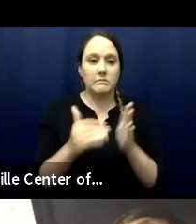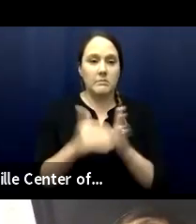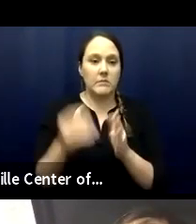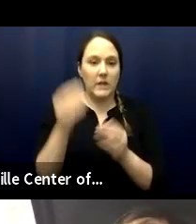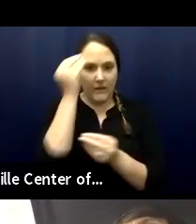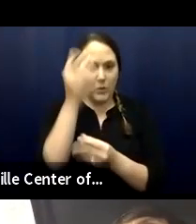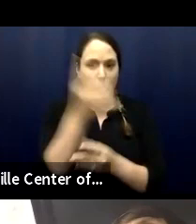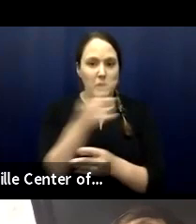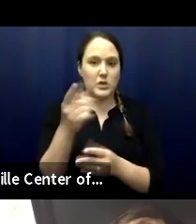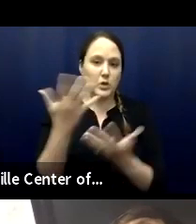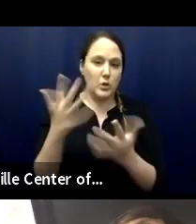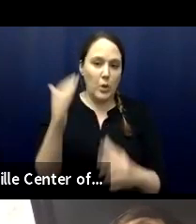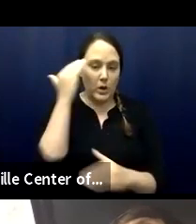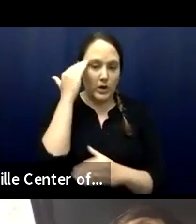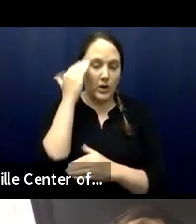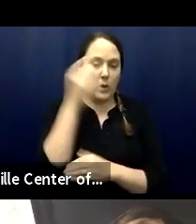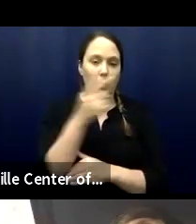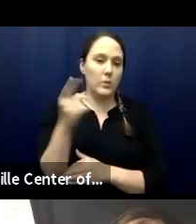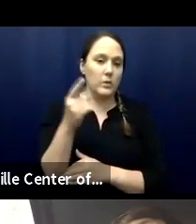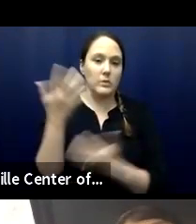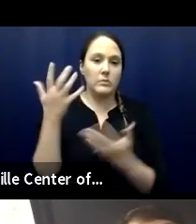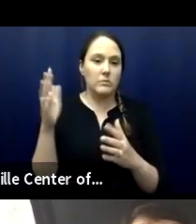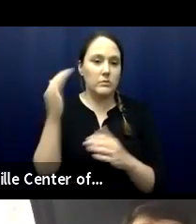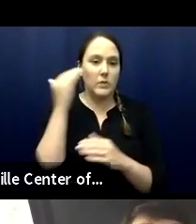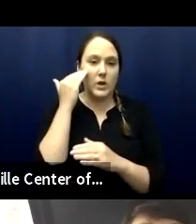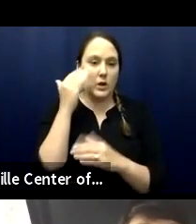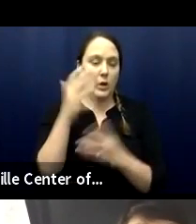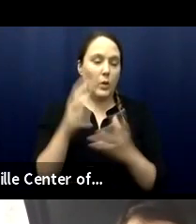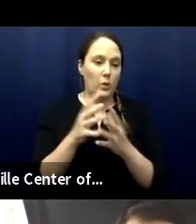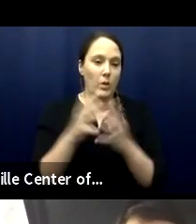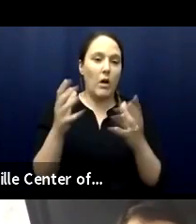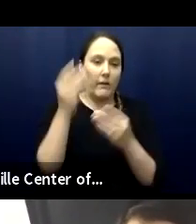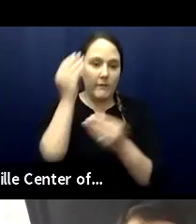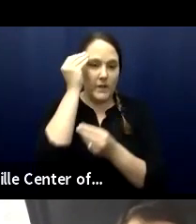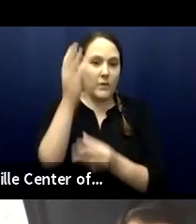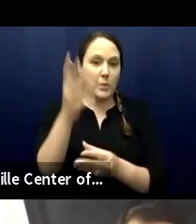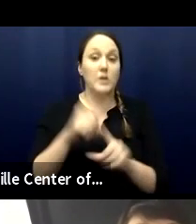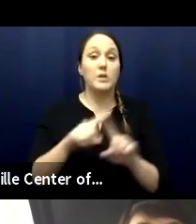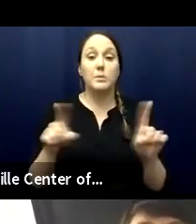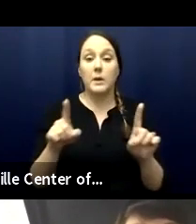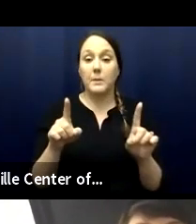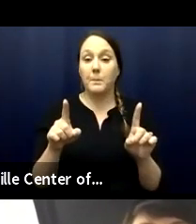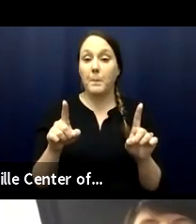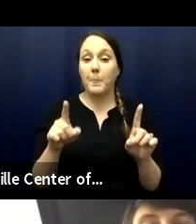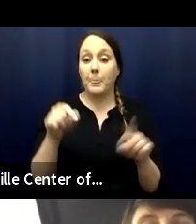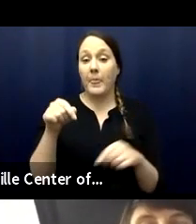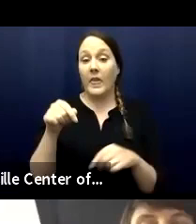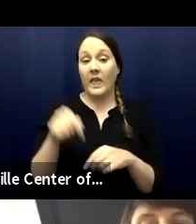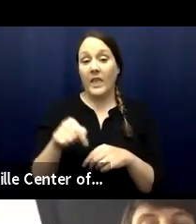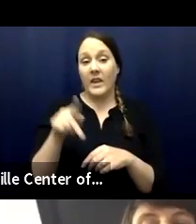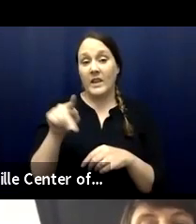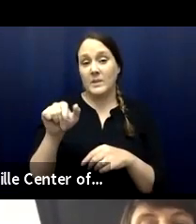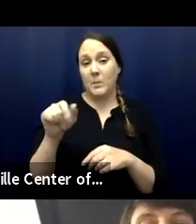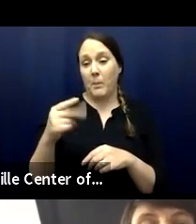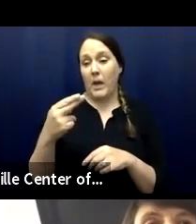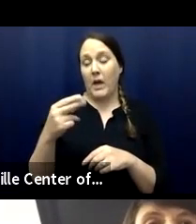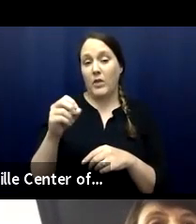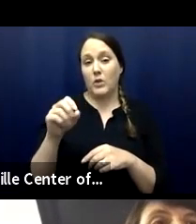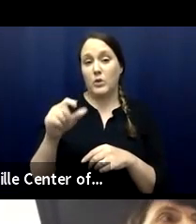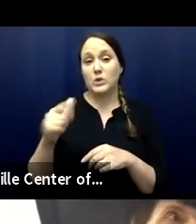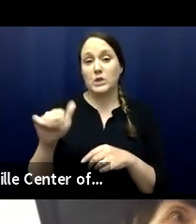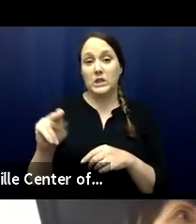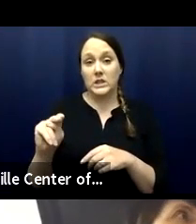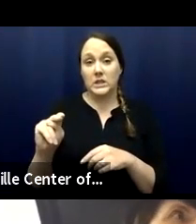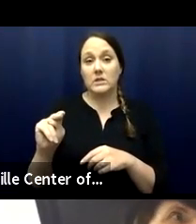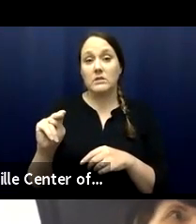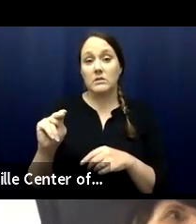already know, because I know that you all been deluged with a lot of information. But this pathogen